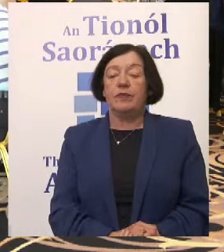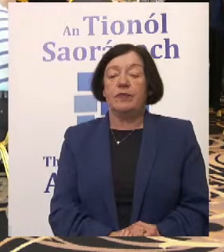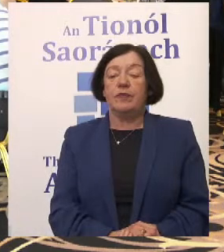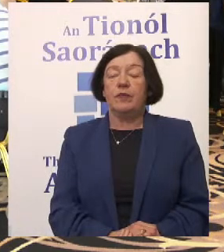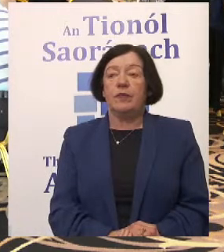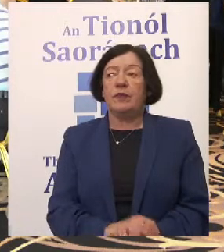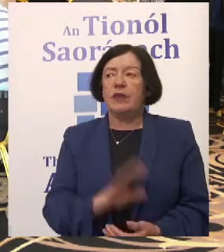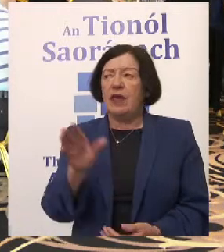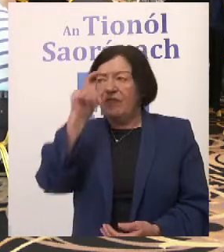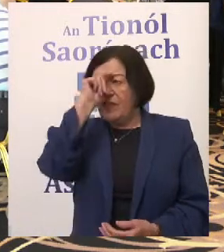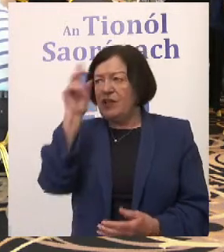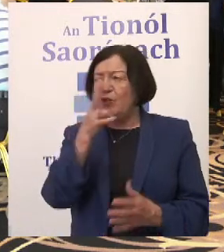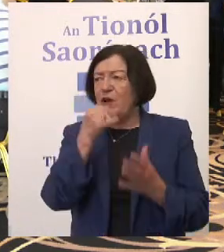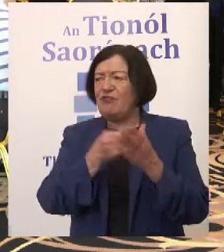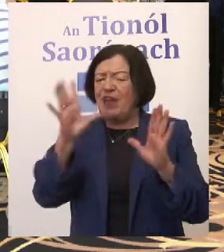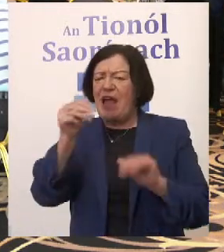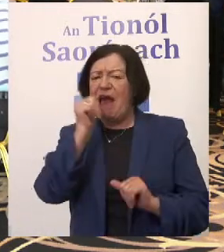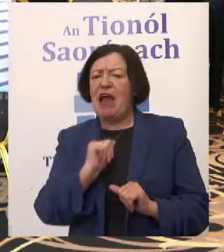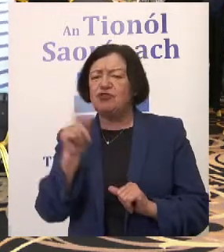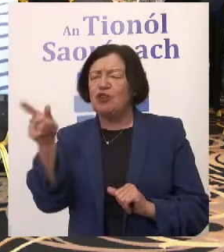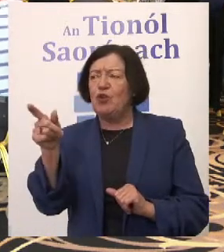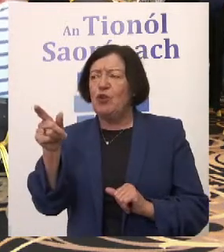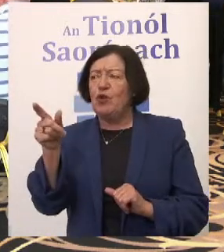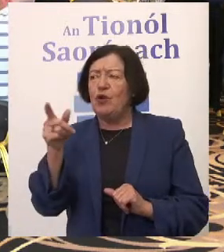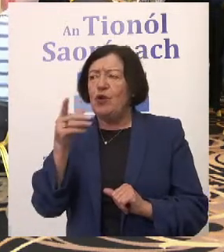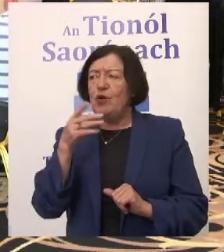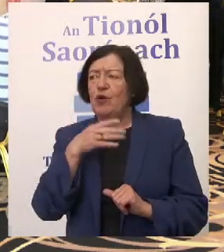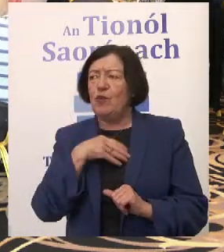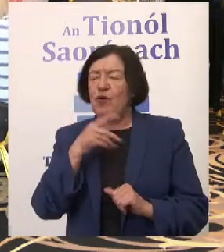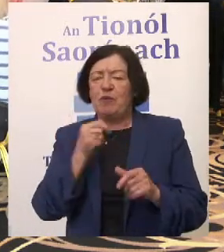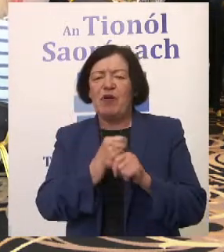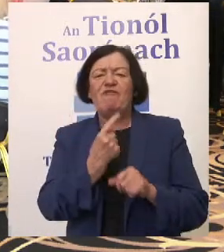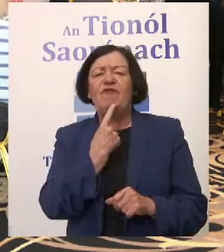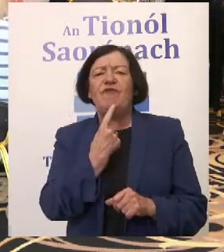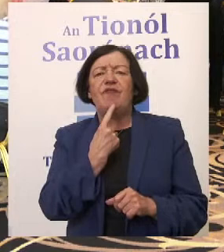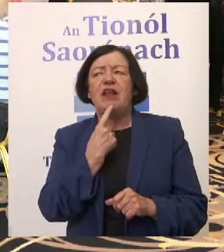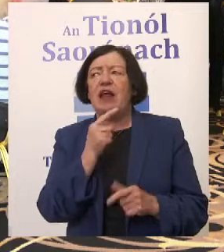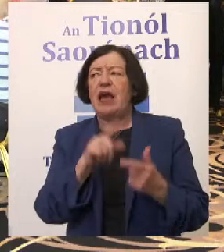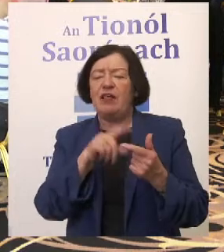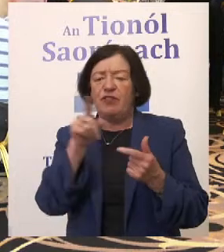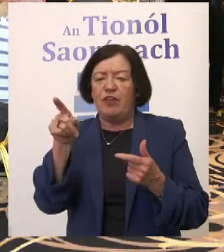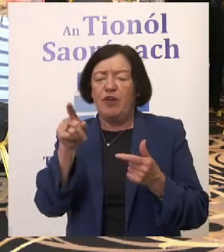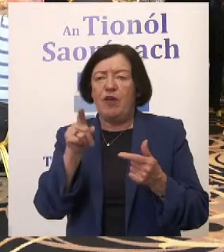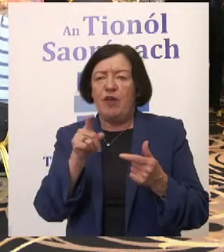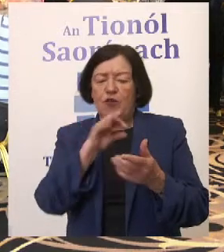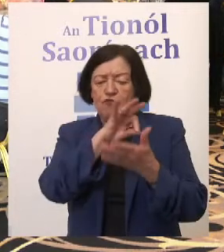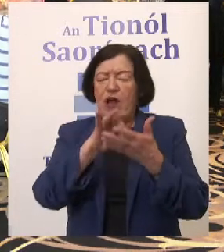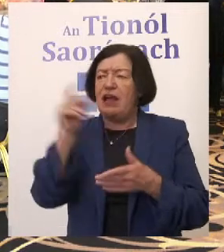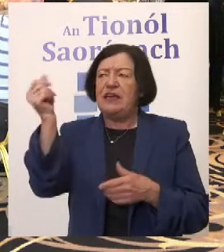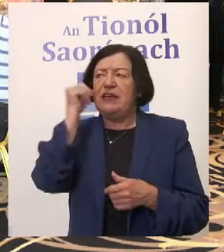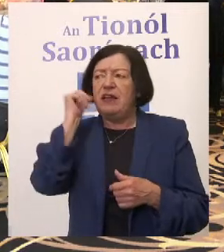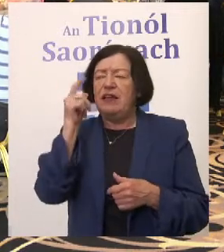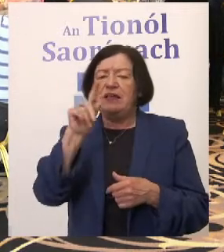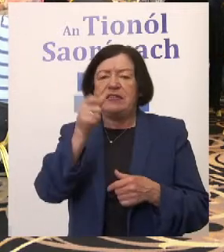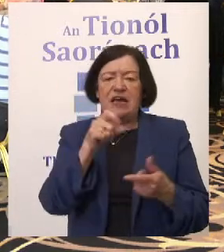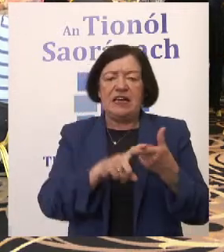Yeah, I think the question has been answered, actually. We were just looking at Finland and the graph that you gave yesterday. The taxes and the